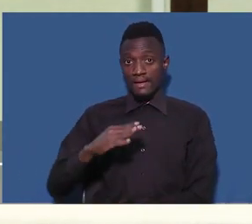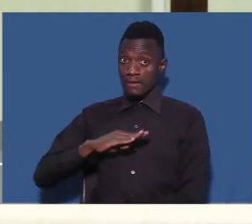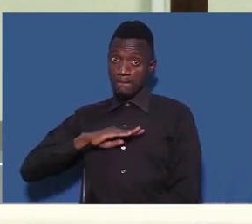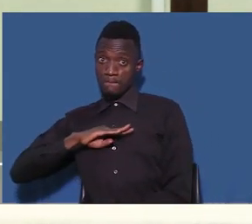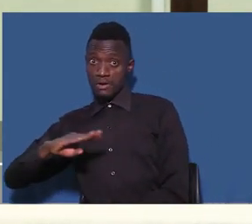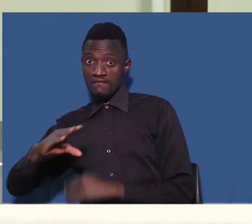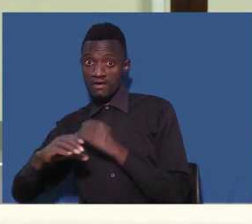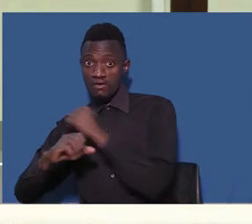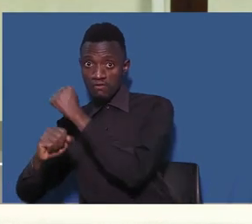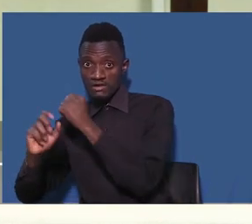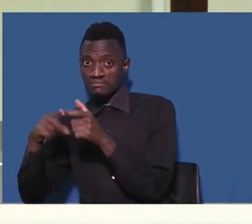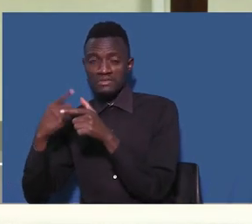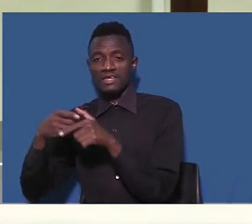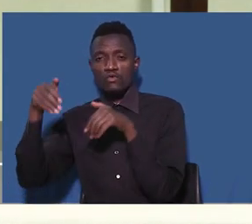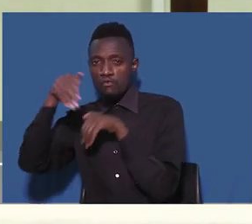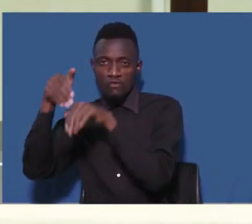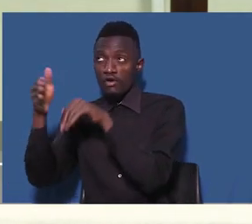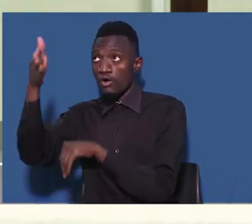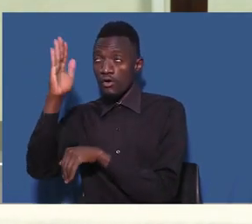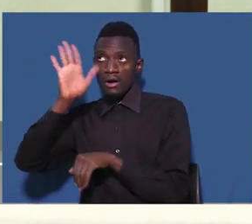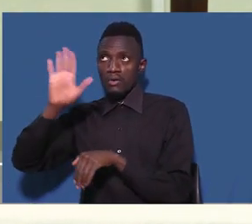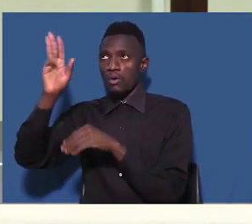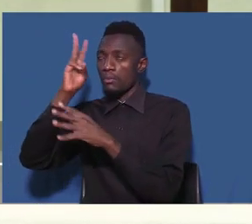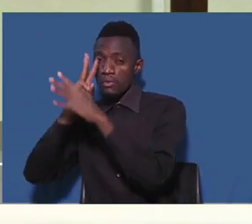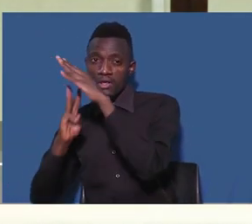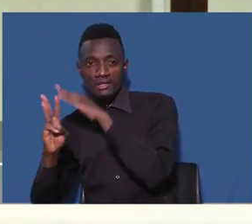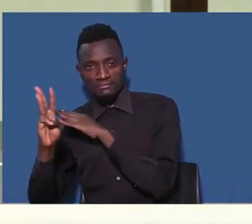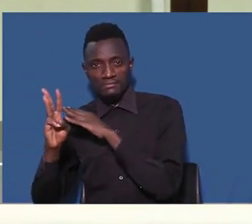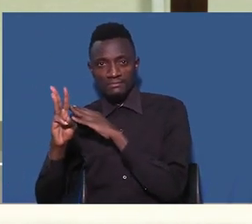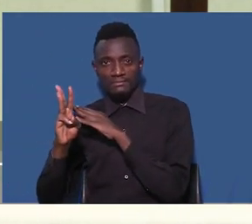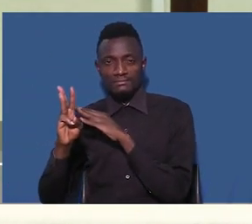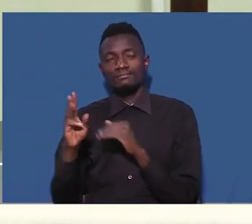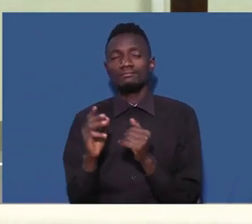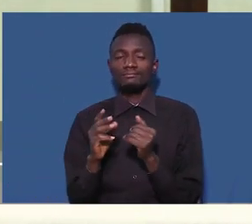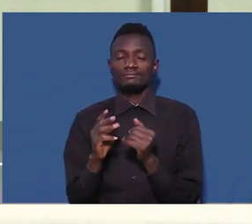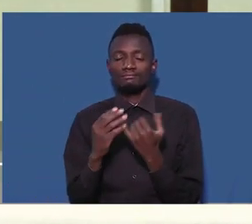doing the will of God. How do you actually